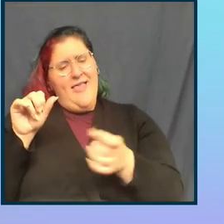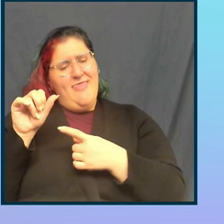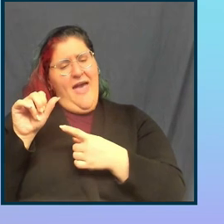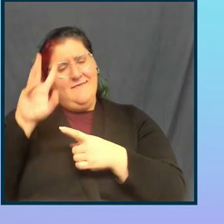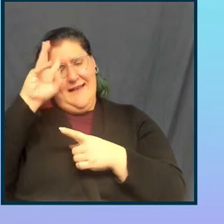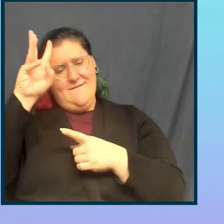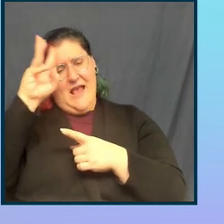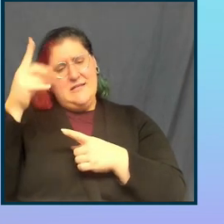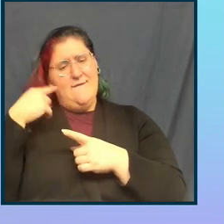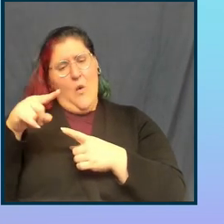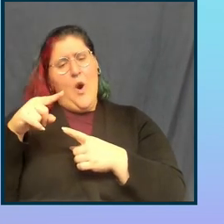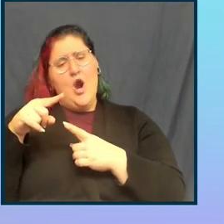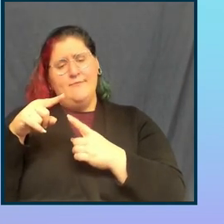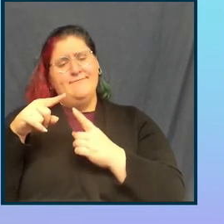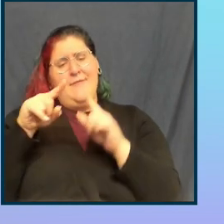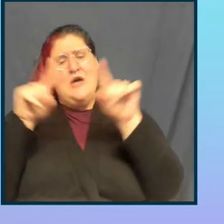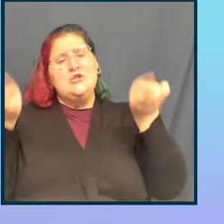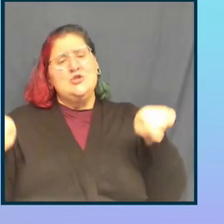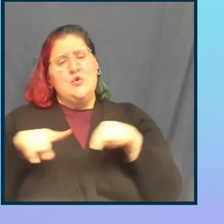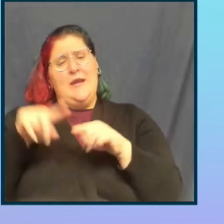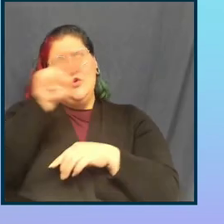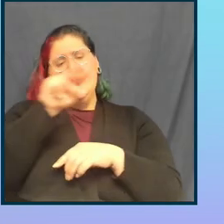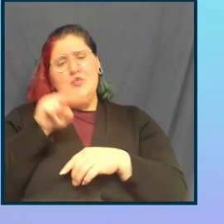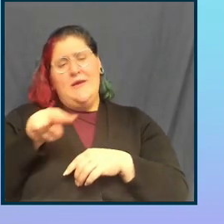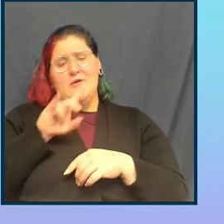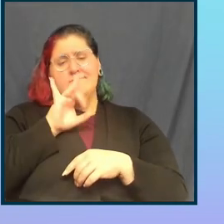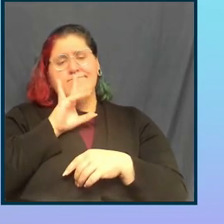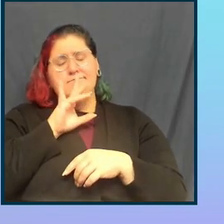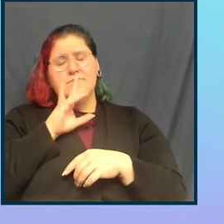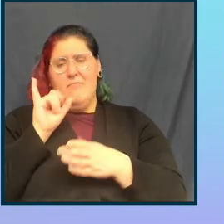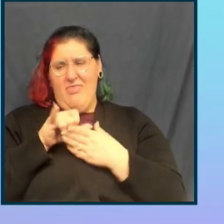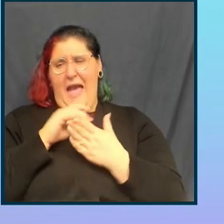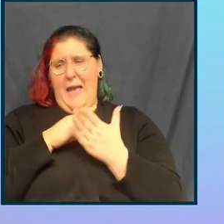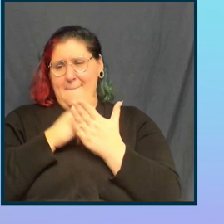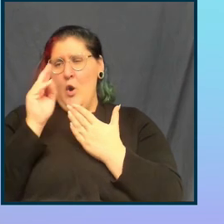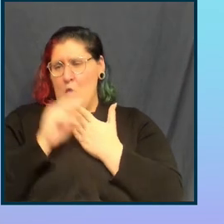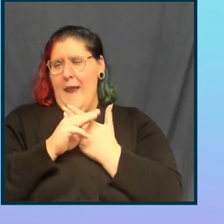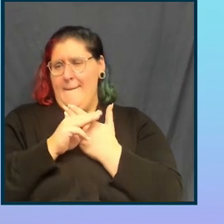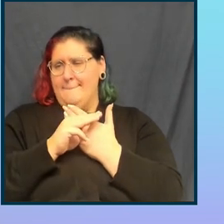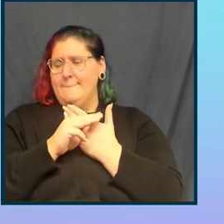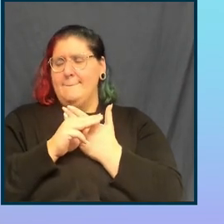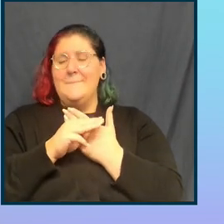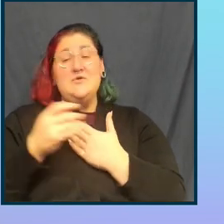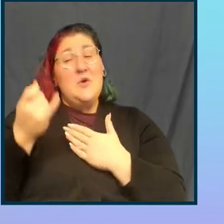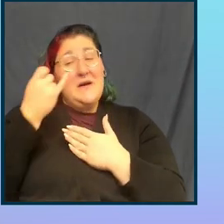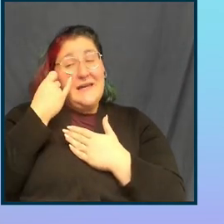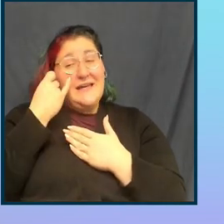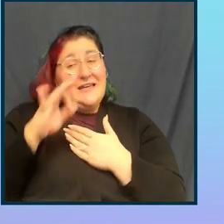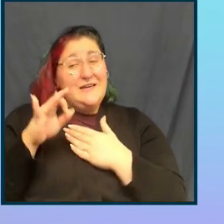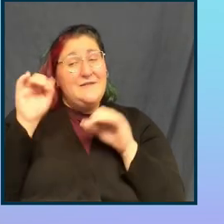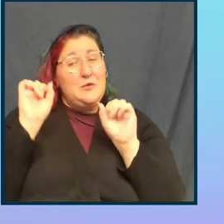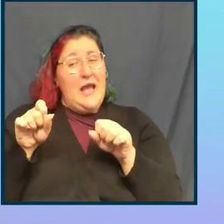not solely for screen readers. And so if you can provide the meaning within